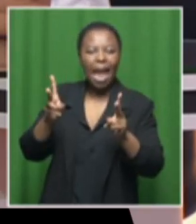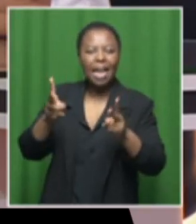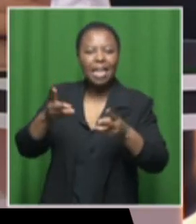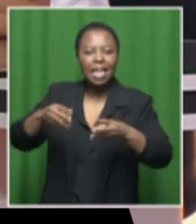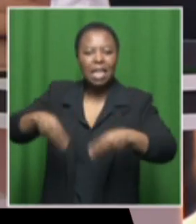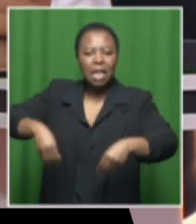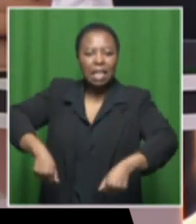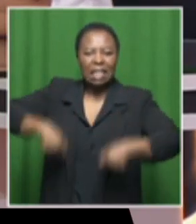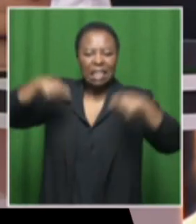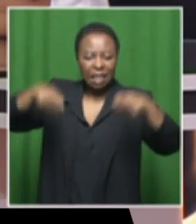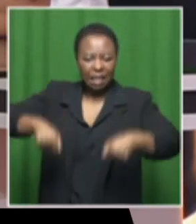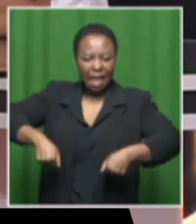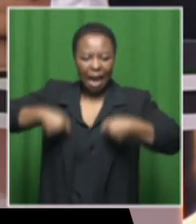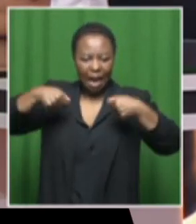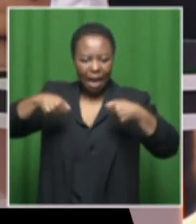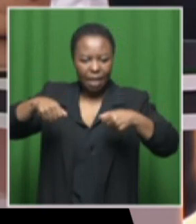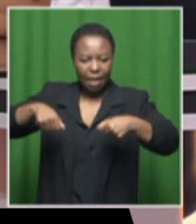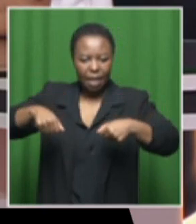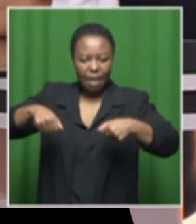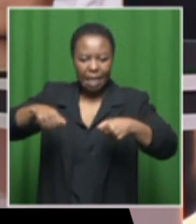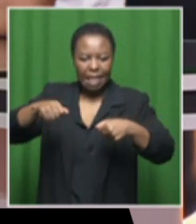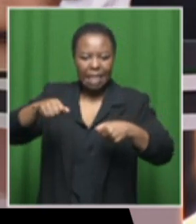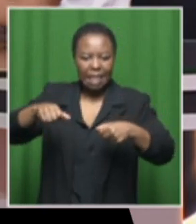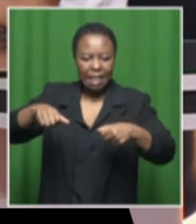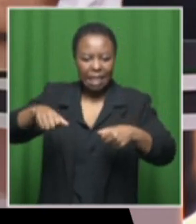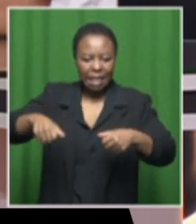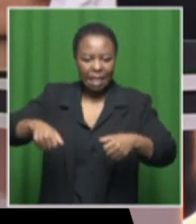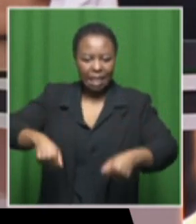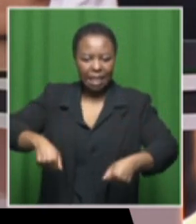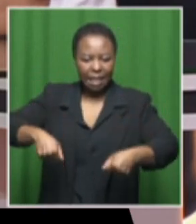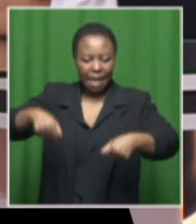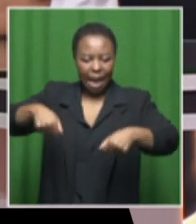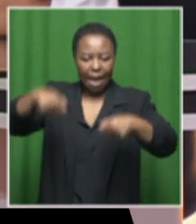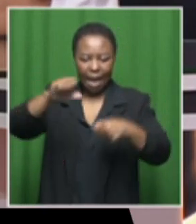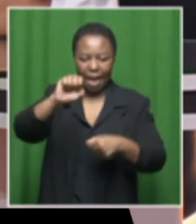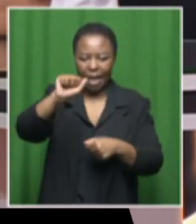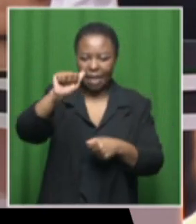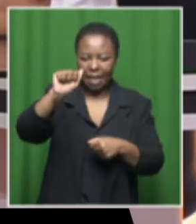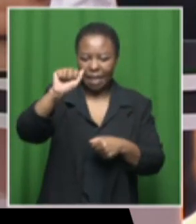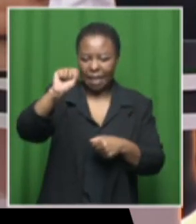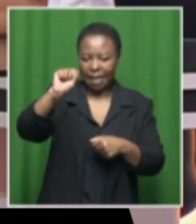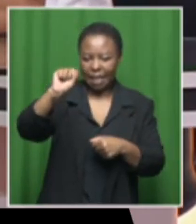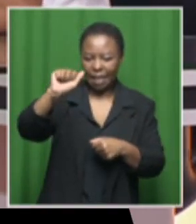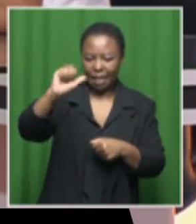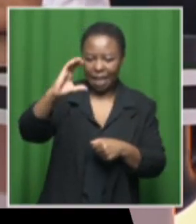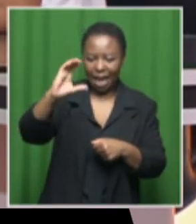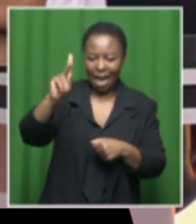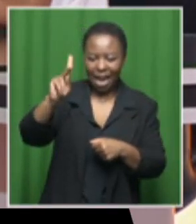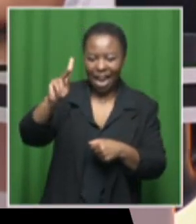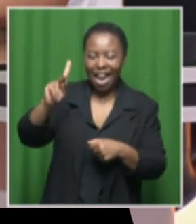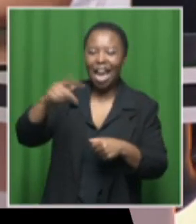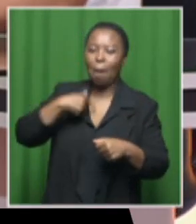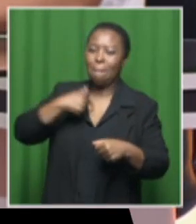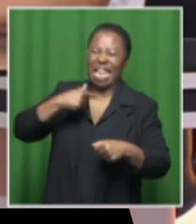Then a sack cloth. It's a sack cloth. Right. Yeah. Right. So mina ngumasaga nje.